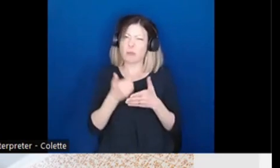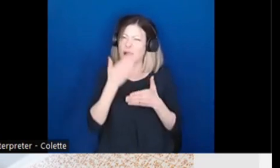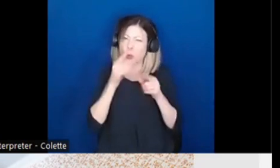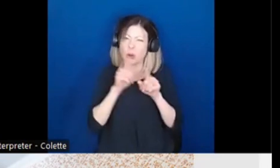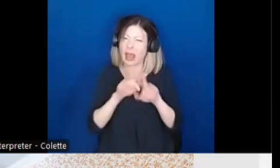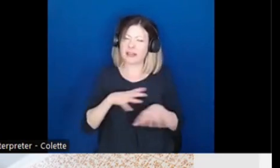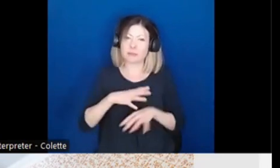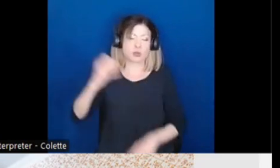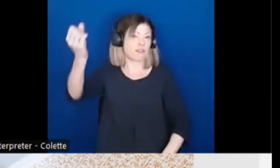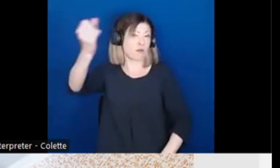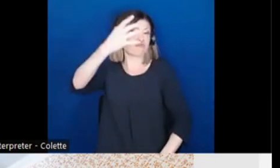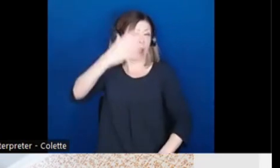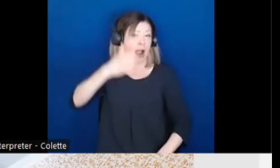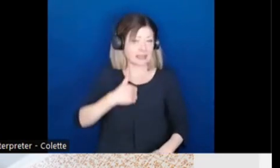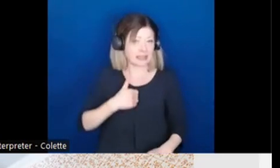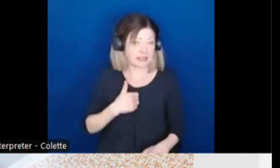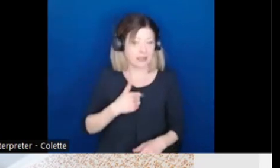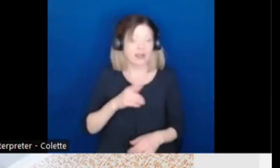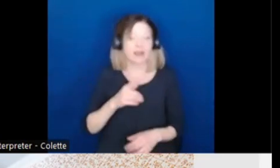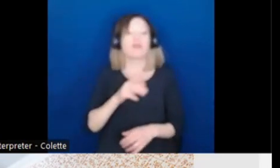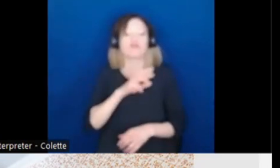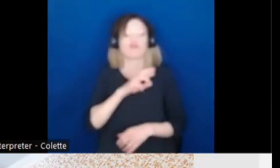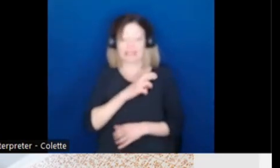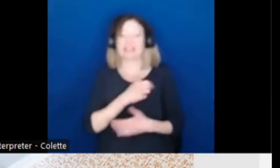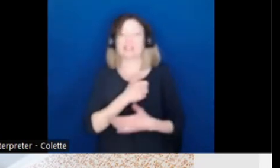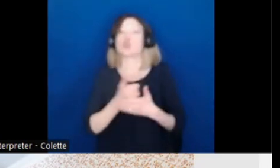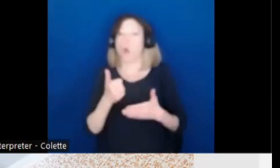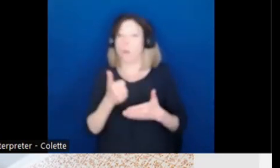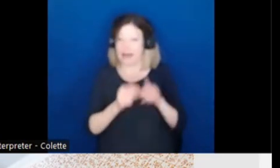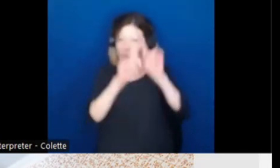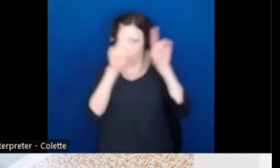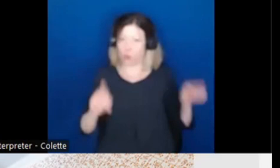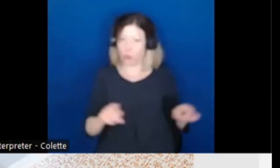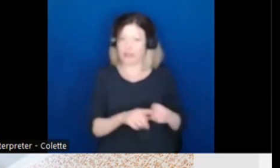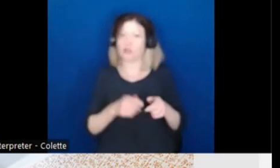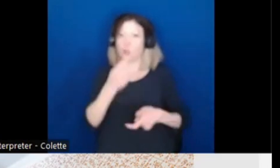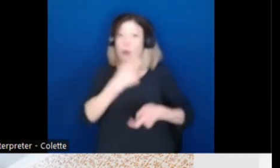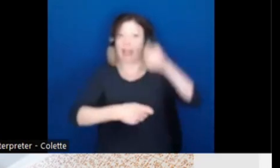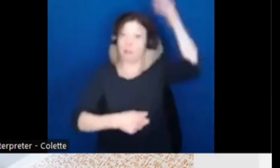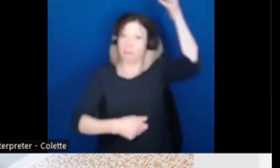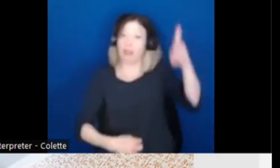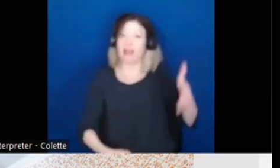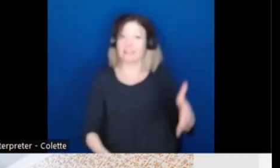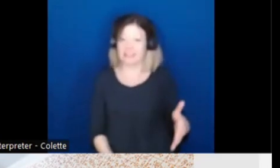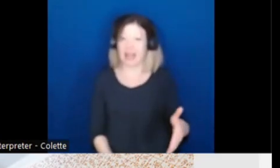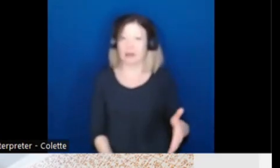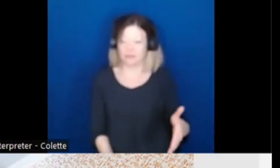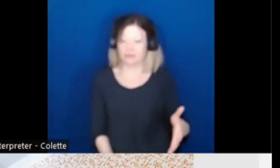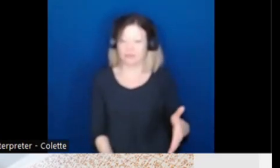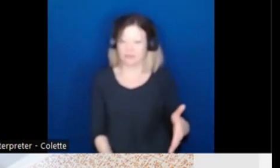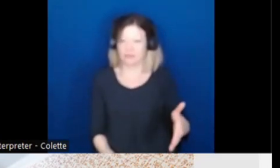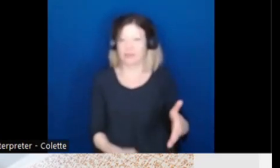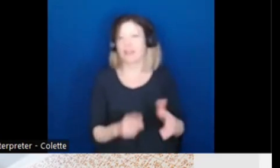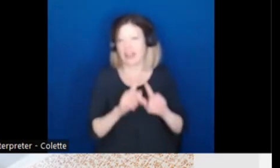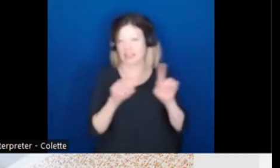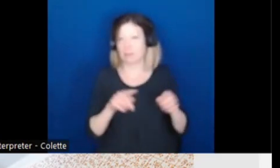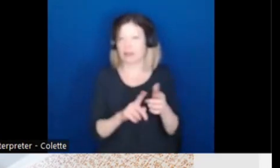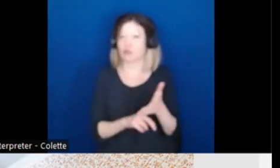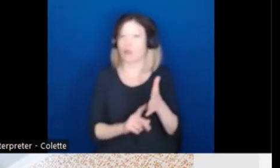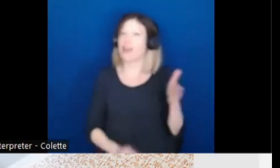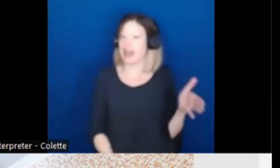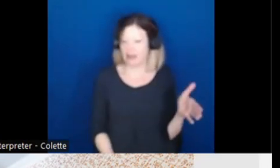is, normally we have blinds down on those windows that you can see. You look in the picture on the left. So we're seeing quite